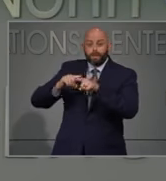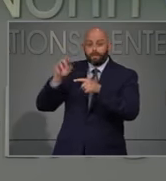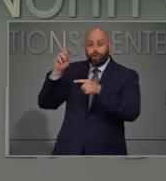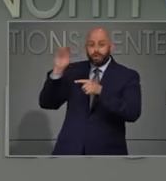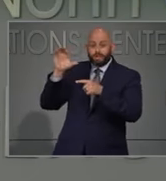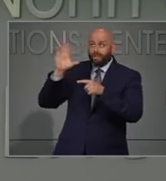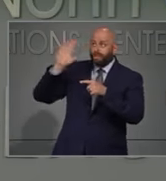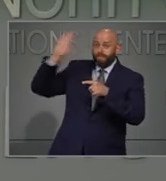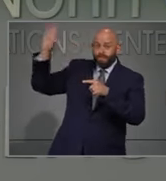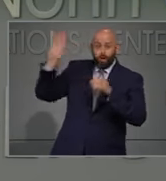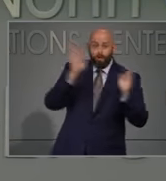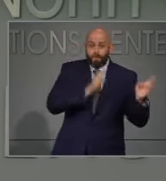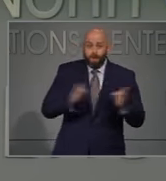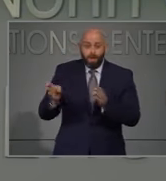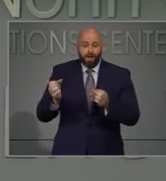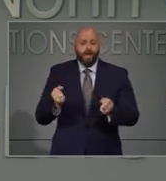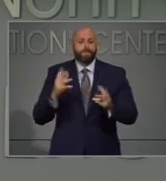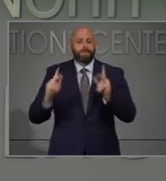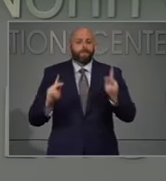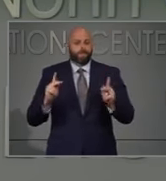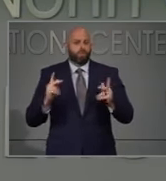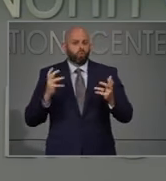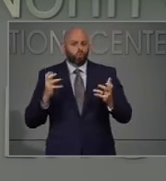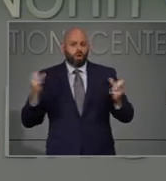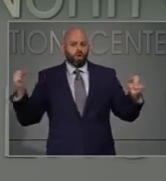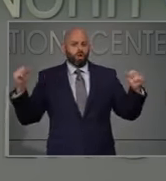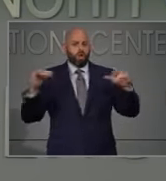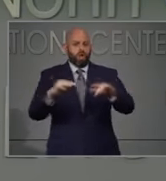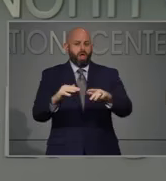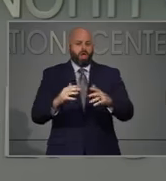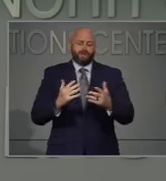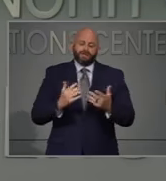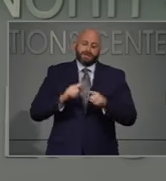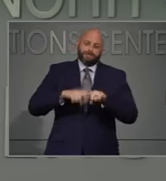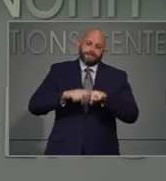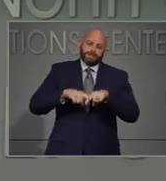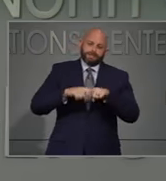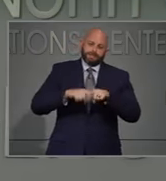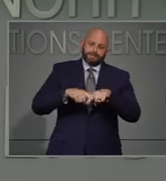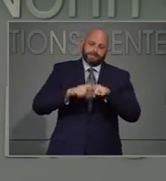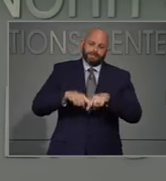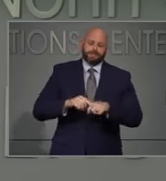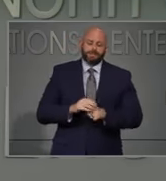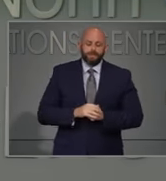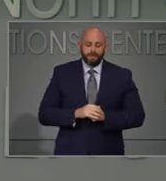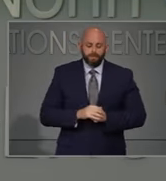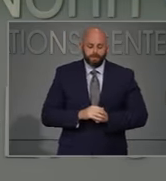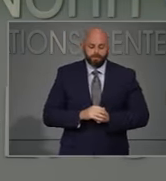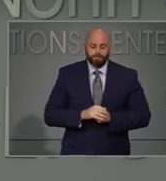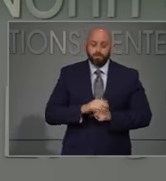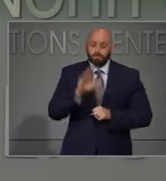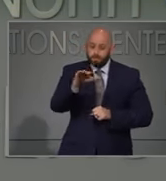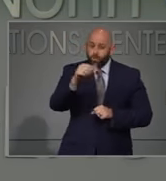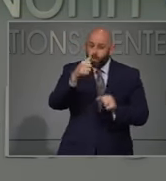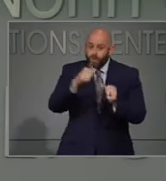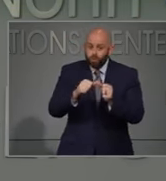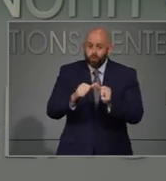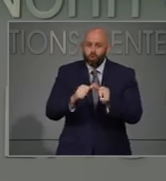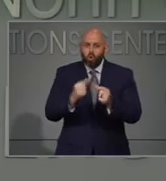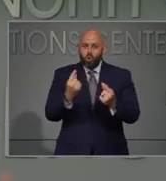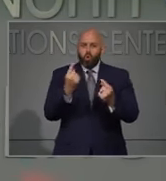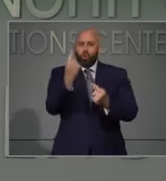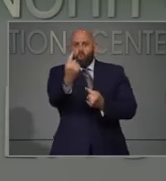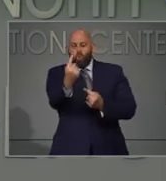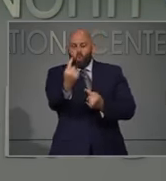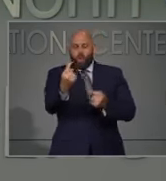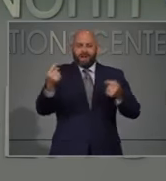as to the number of people that would be coming. Remember, it's not just one event in the convention center on the nominating night. There are